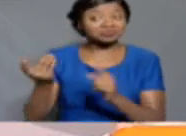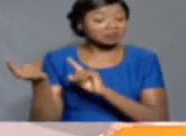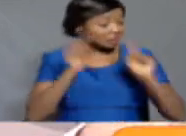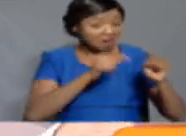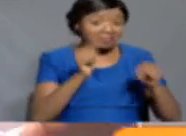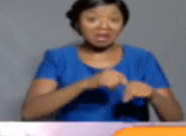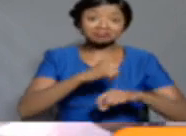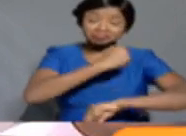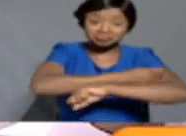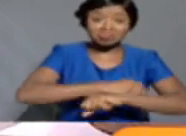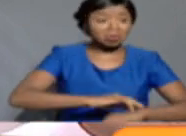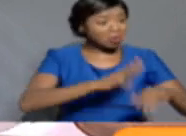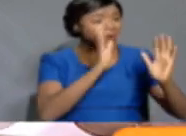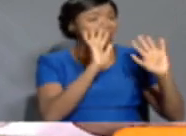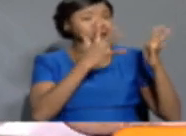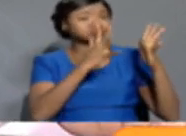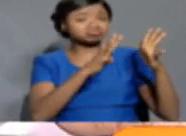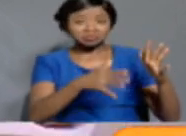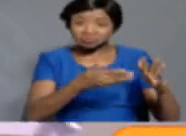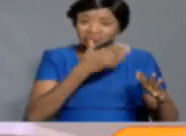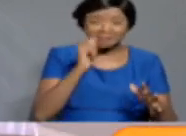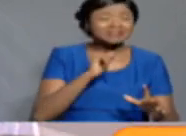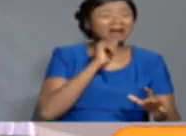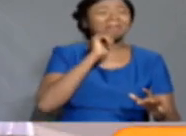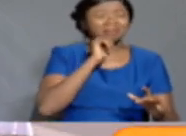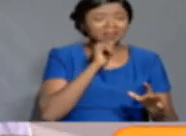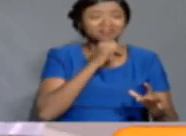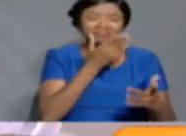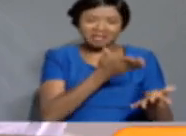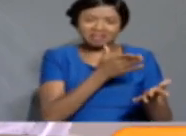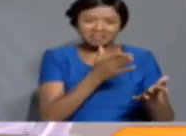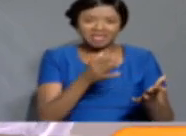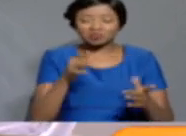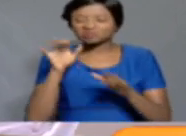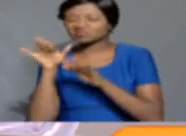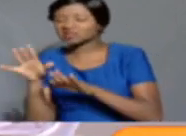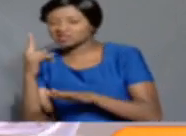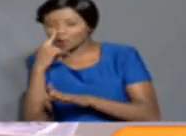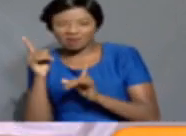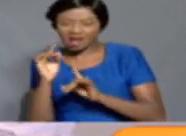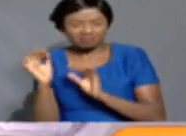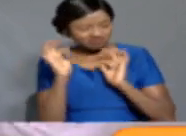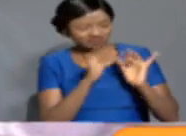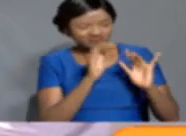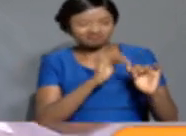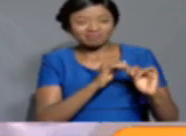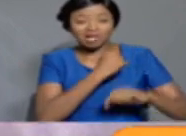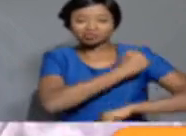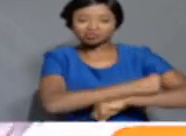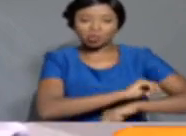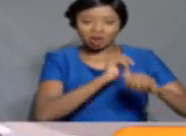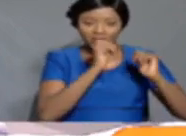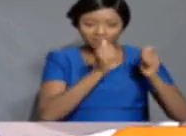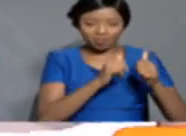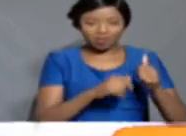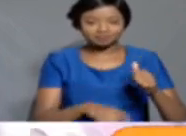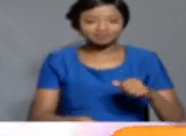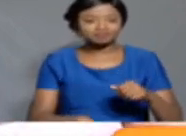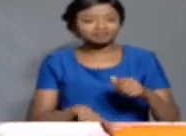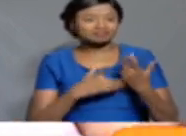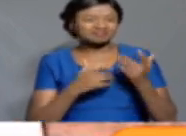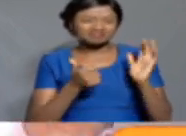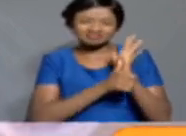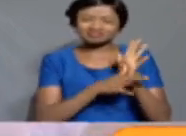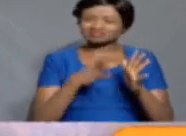it's better that they're all cramped than none of them in school. Yeah. But and whether and those problems have always